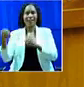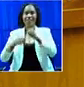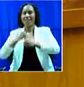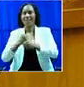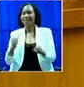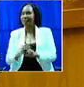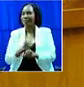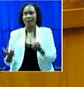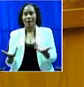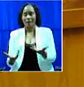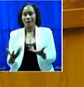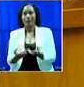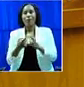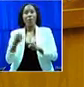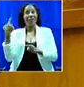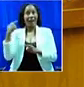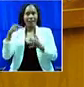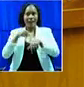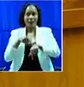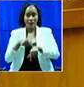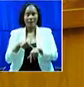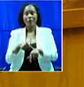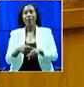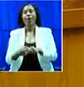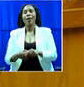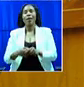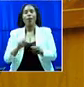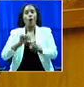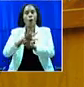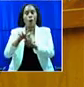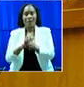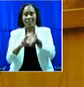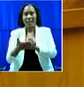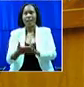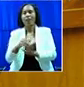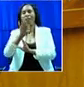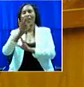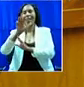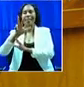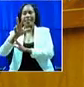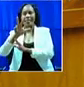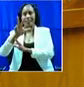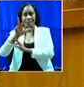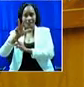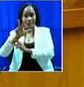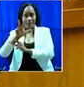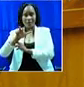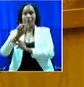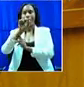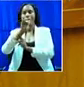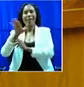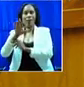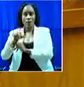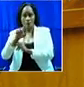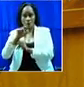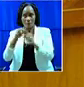has infected more than 38 million people across the world and has been responsible for